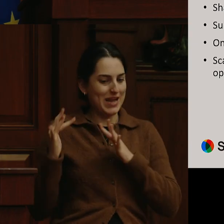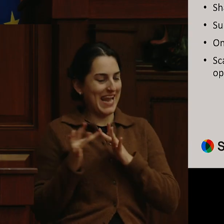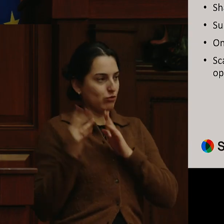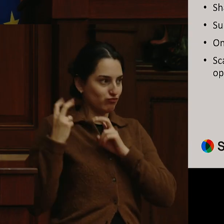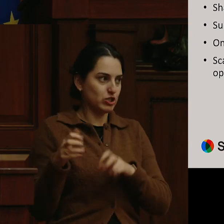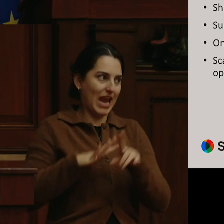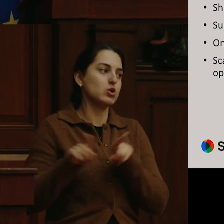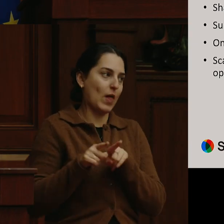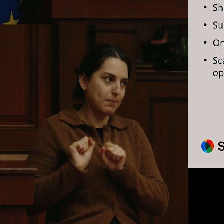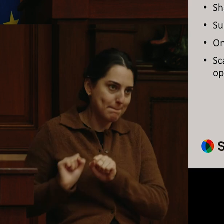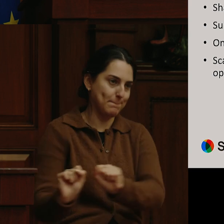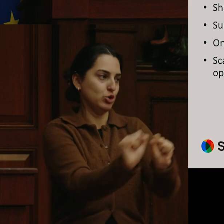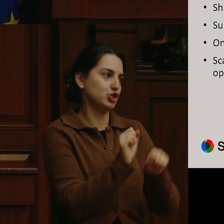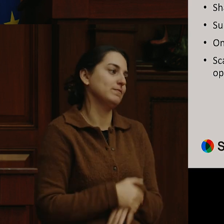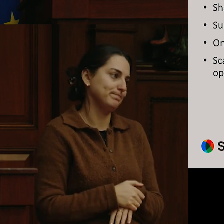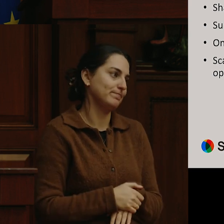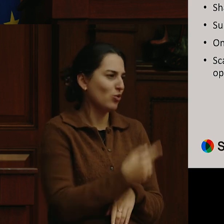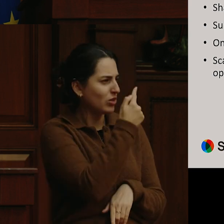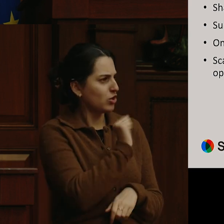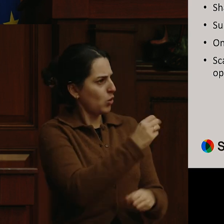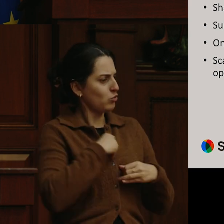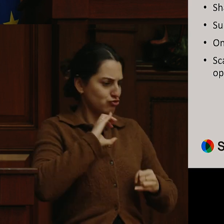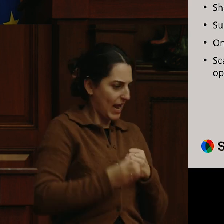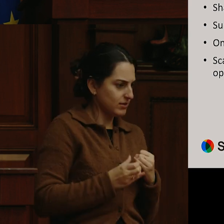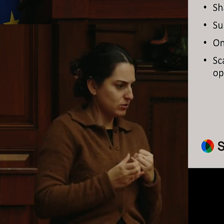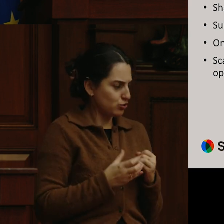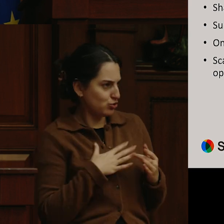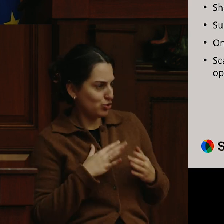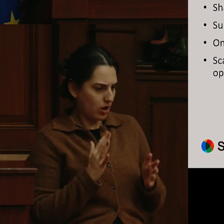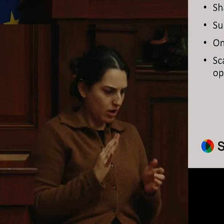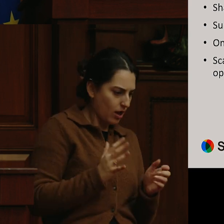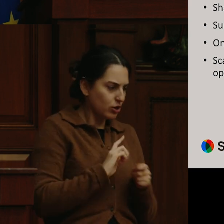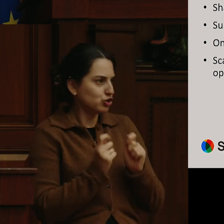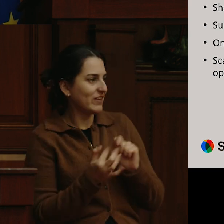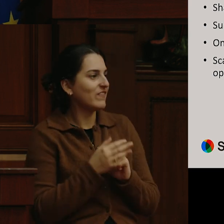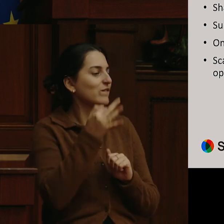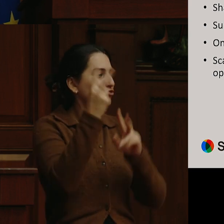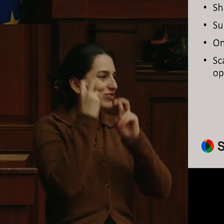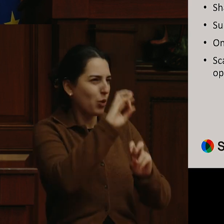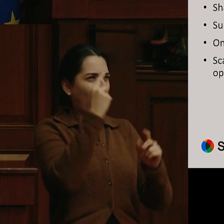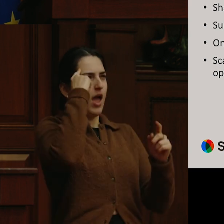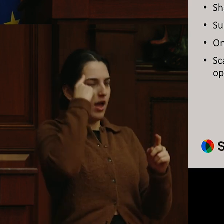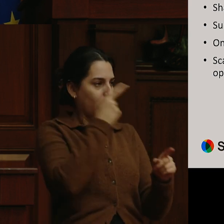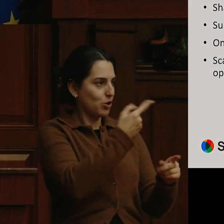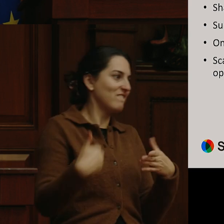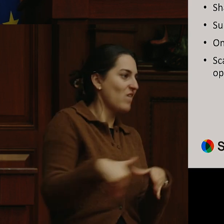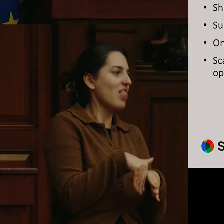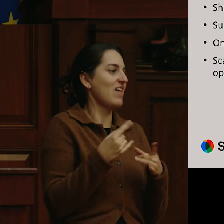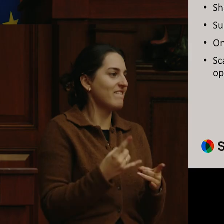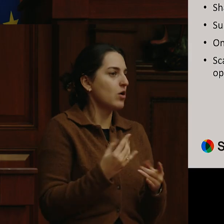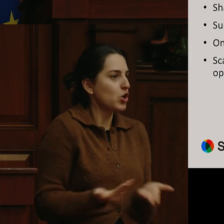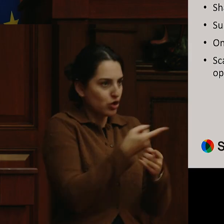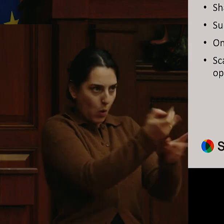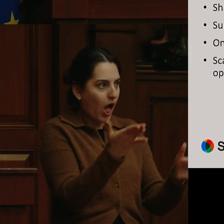as well. So this is really a chance to shape what gets researched next. So we would just